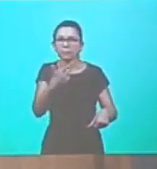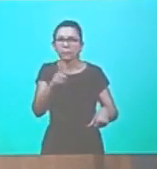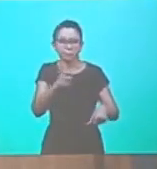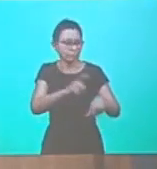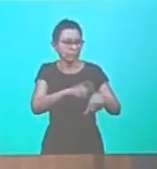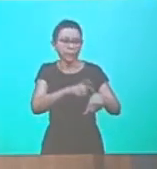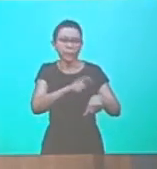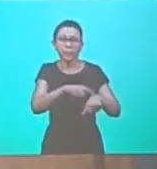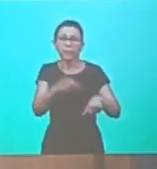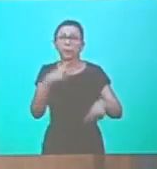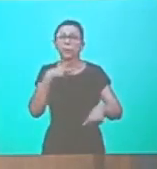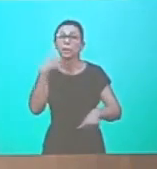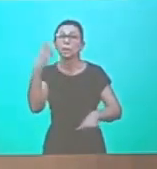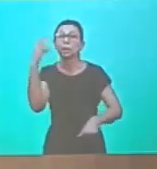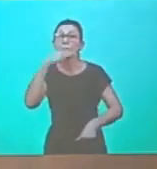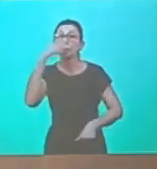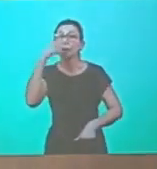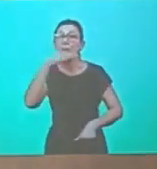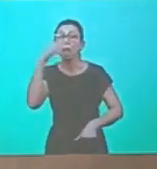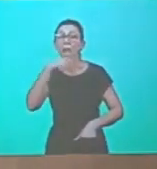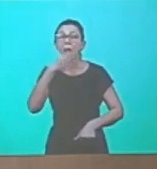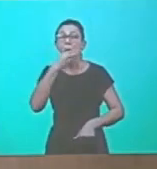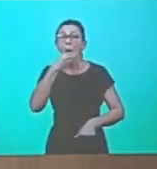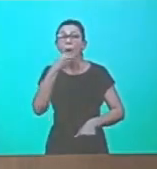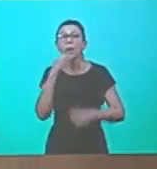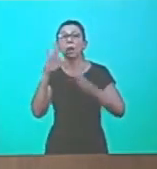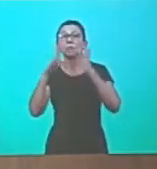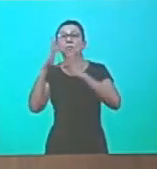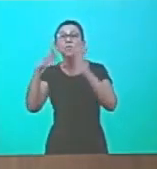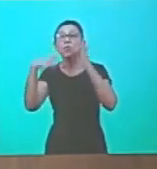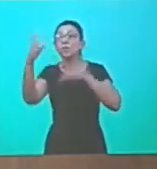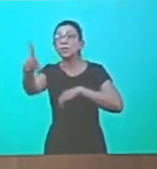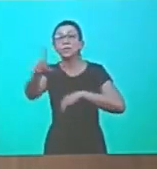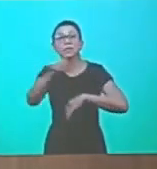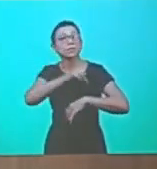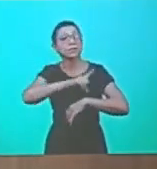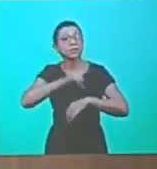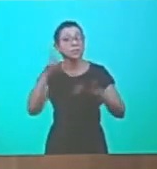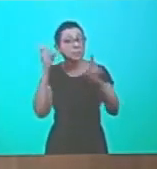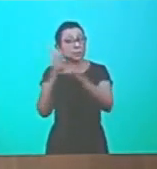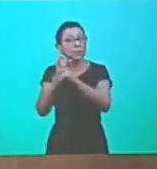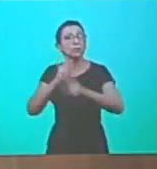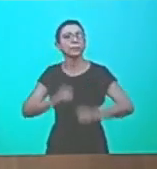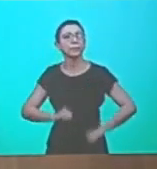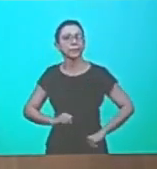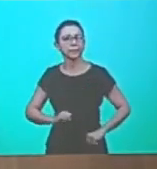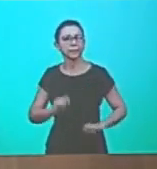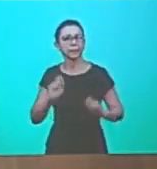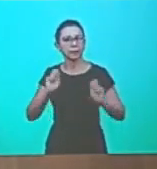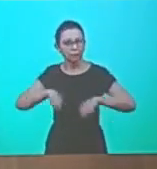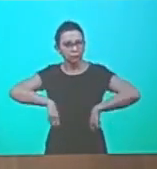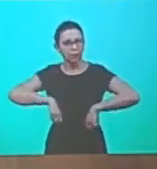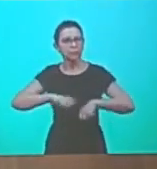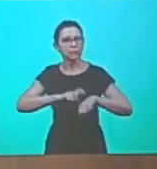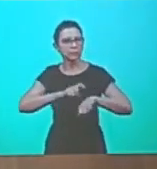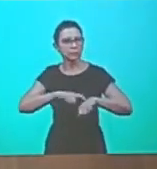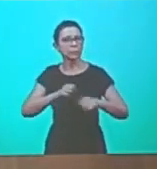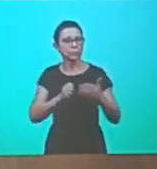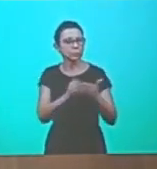opposite direction. Do you think there would have been time for them to get more oil and then go and meet the